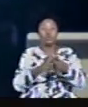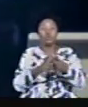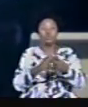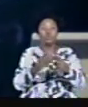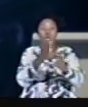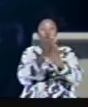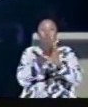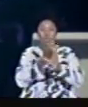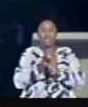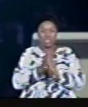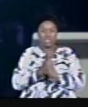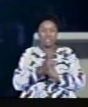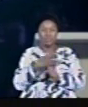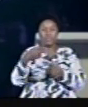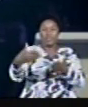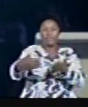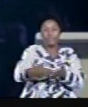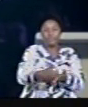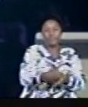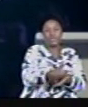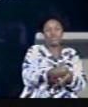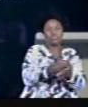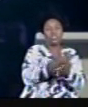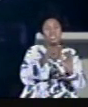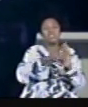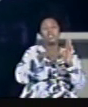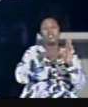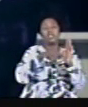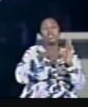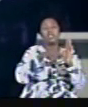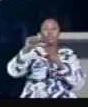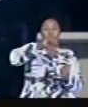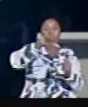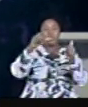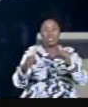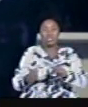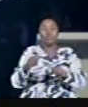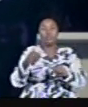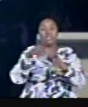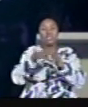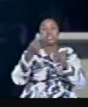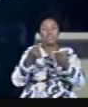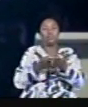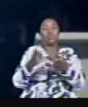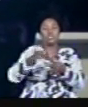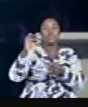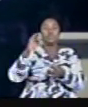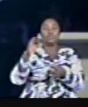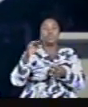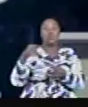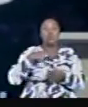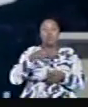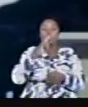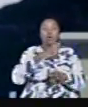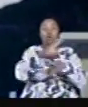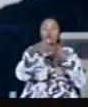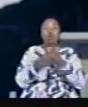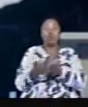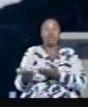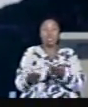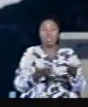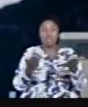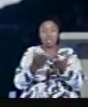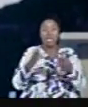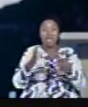the freshness of the baptism in the Holy Spirit. We're all here and we're